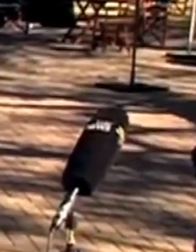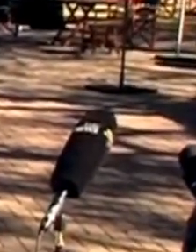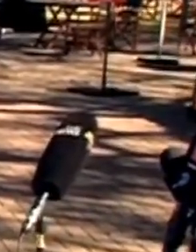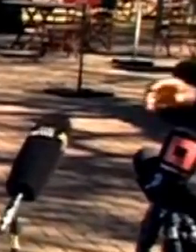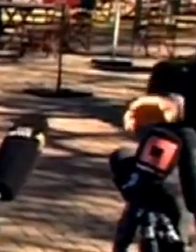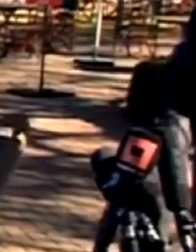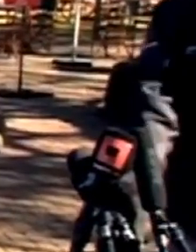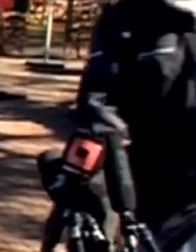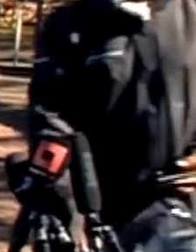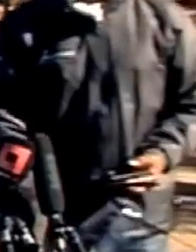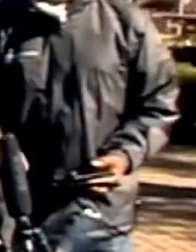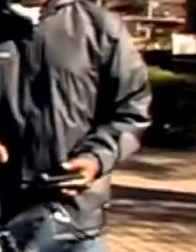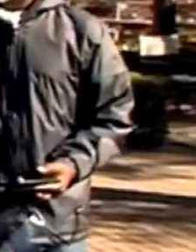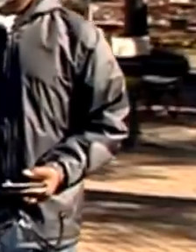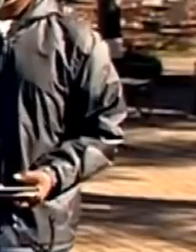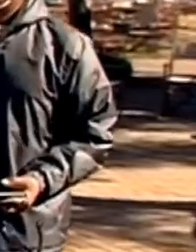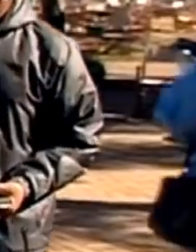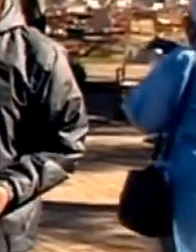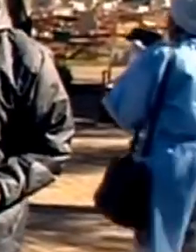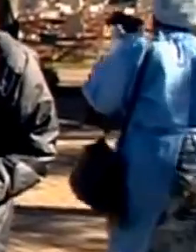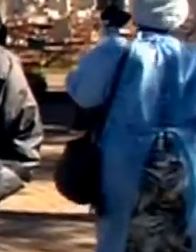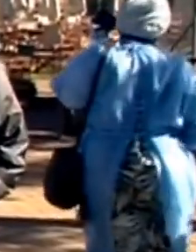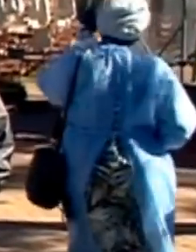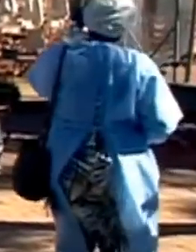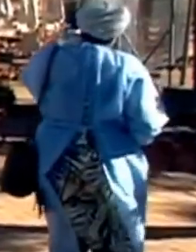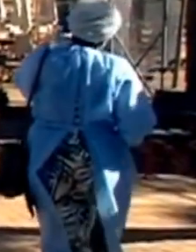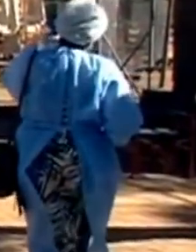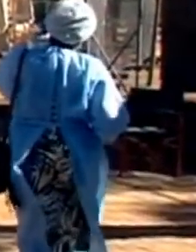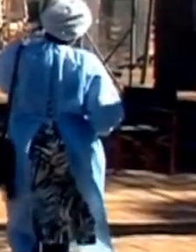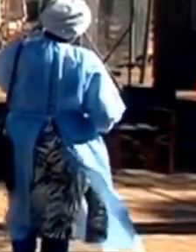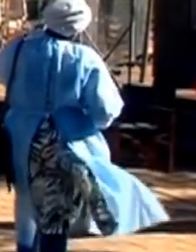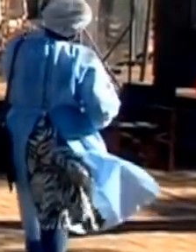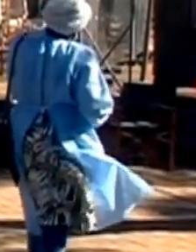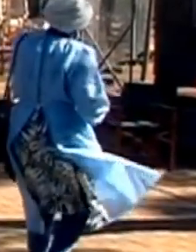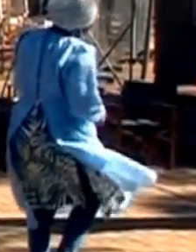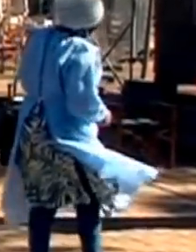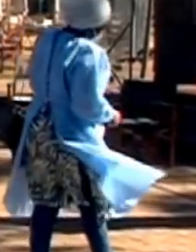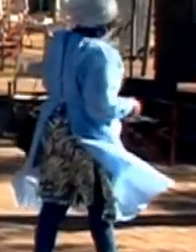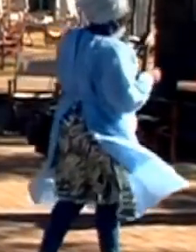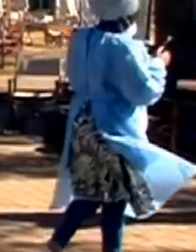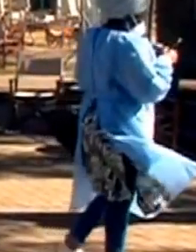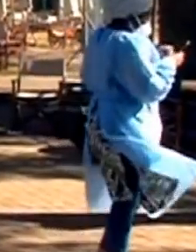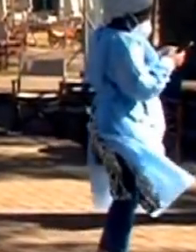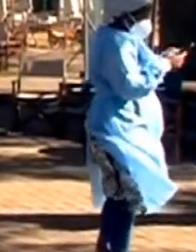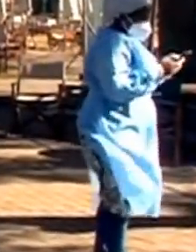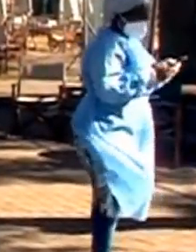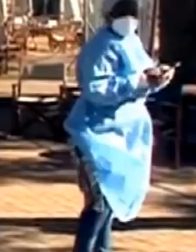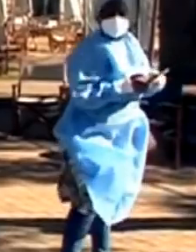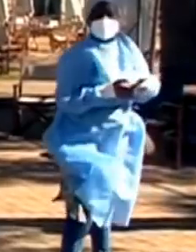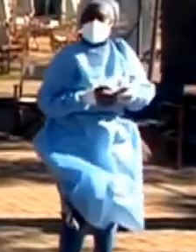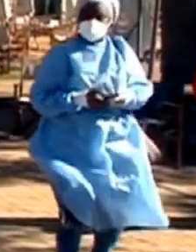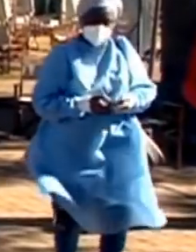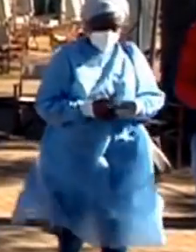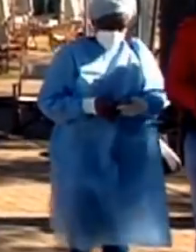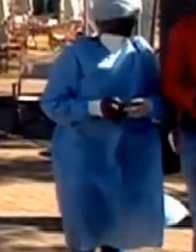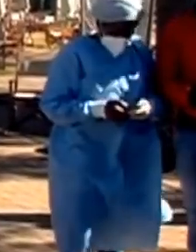apply. You can stand here, you talk to the mic, and then you just introduce yourself. Who are you? How old are you? And then you just